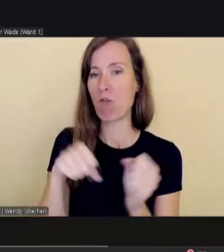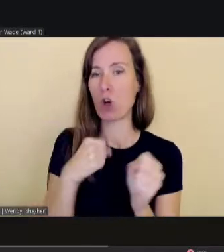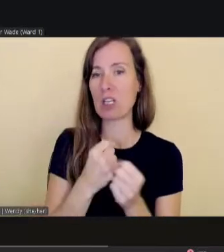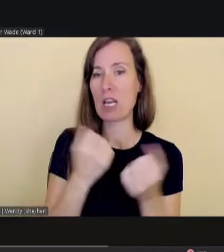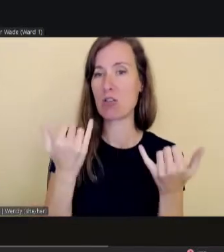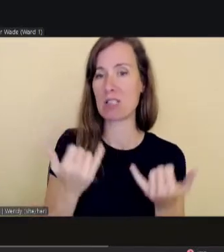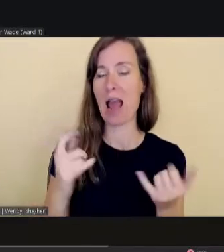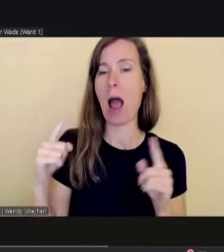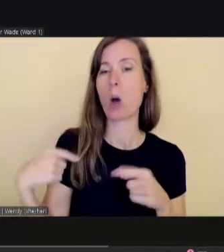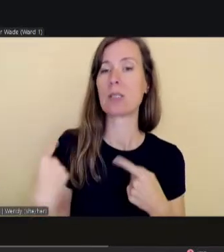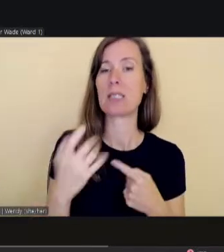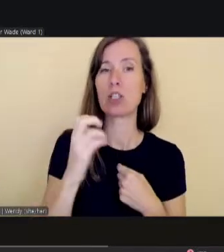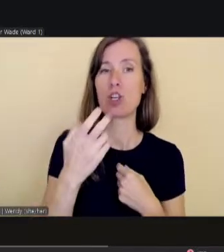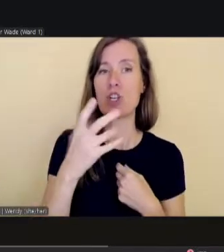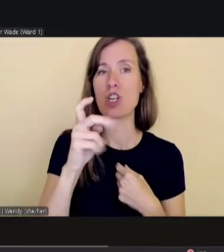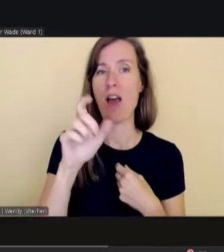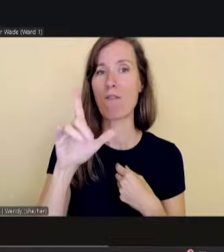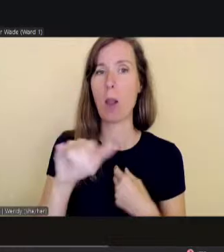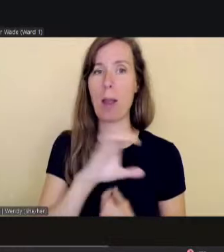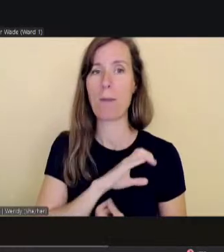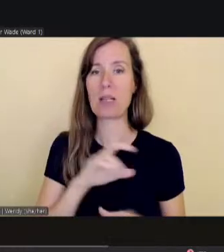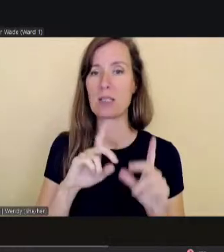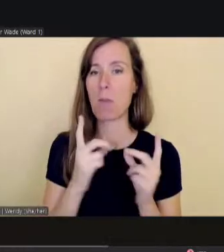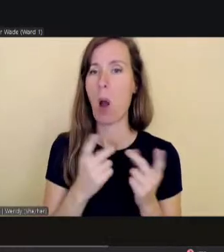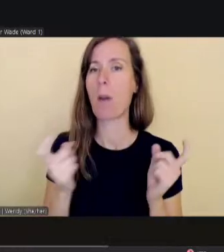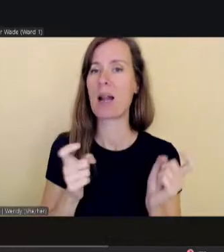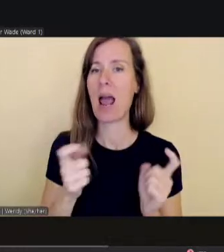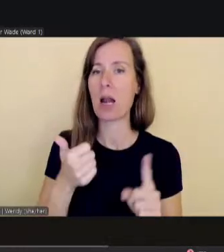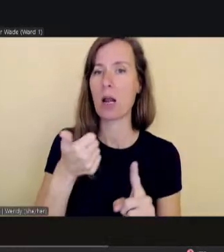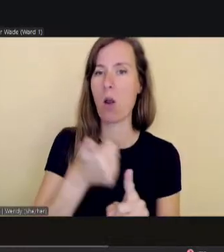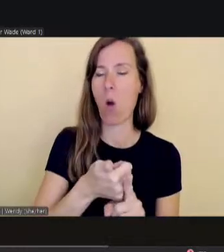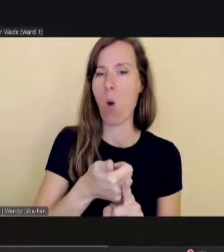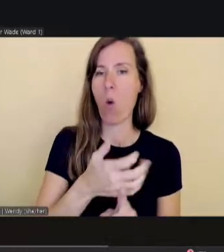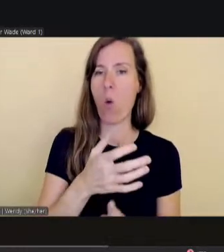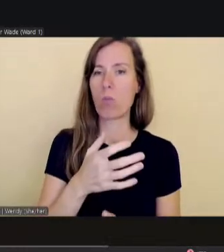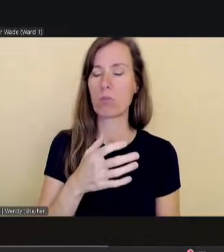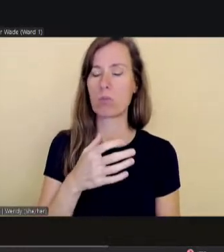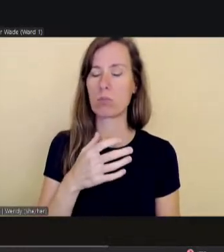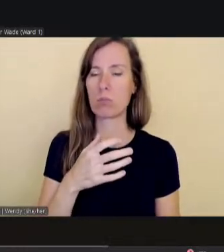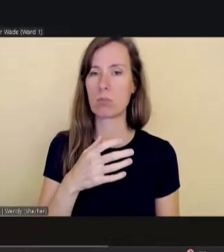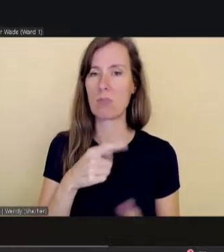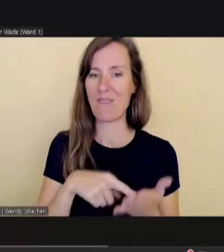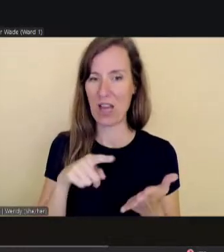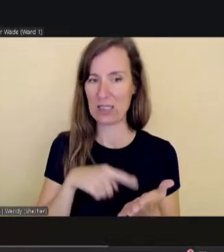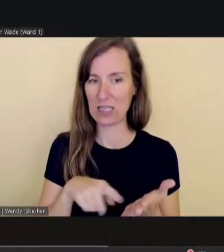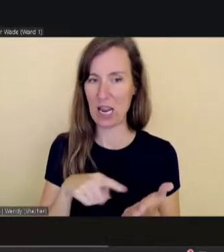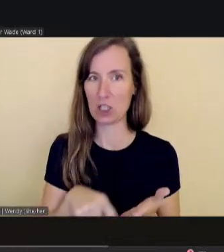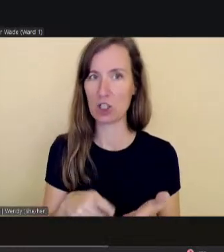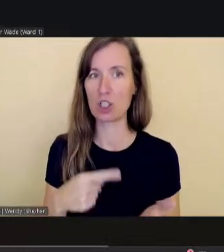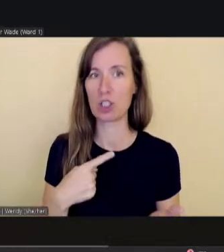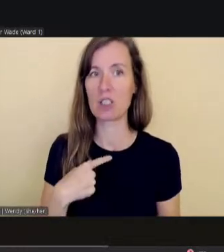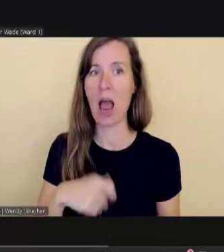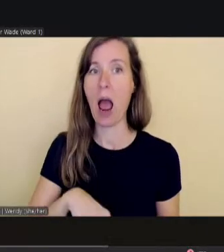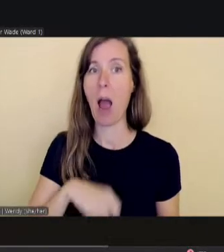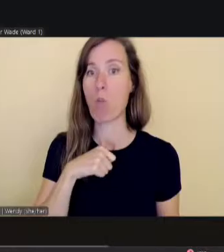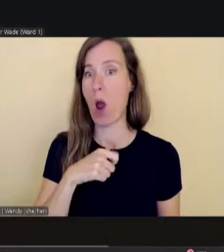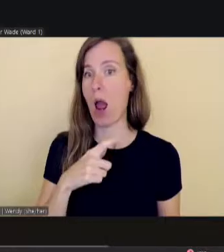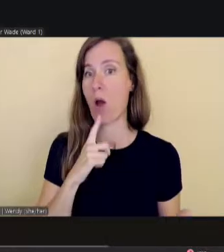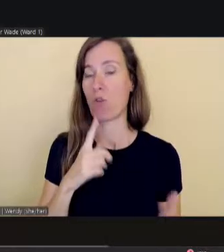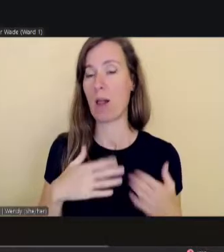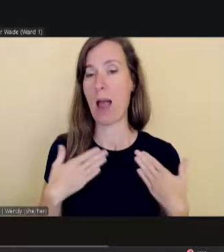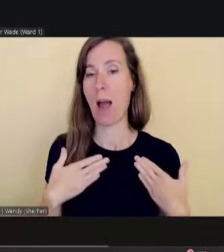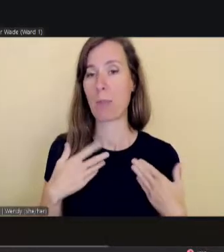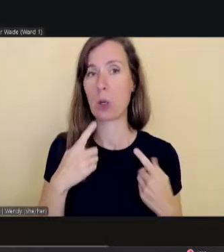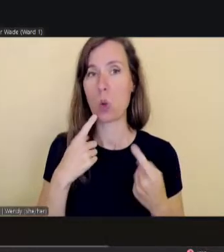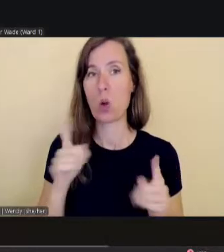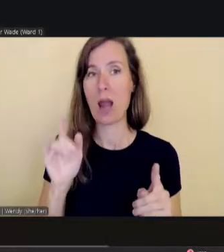any of their own investigations. I'm proud and very happy to announce that